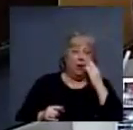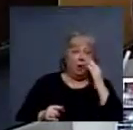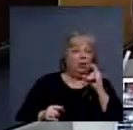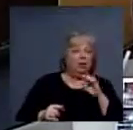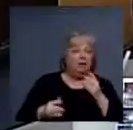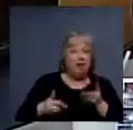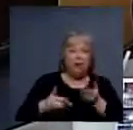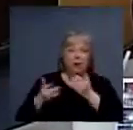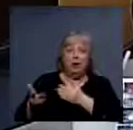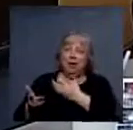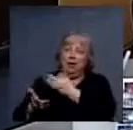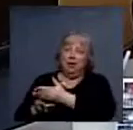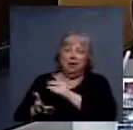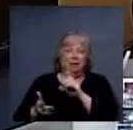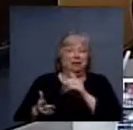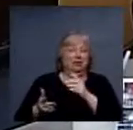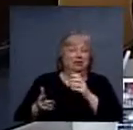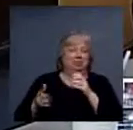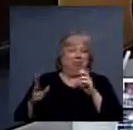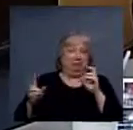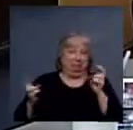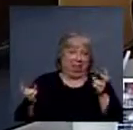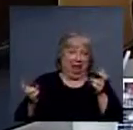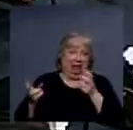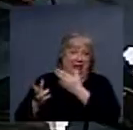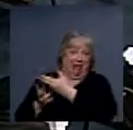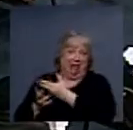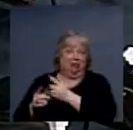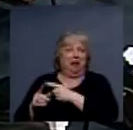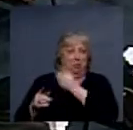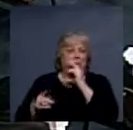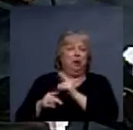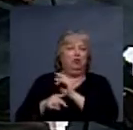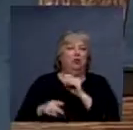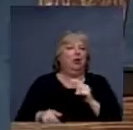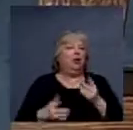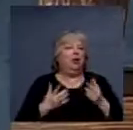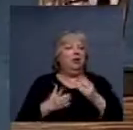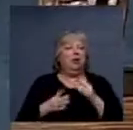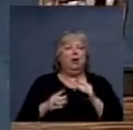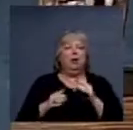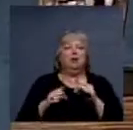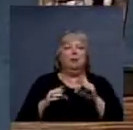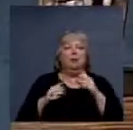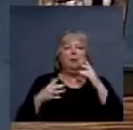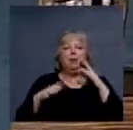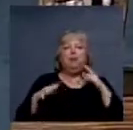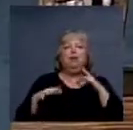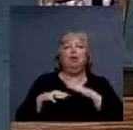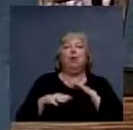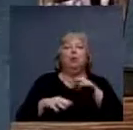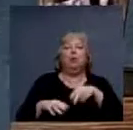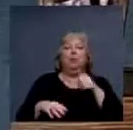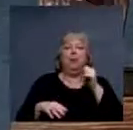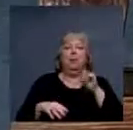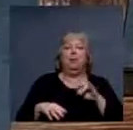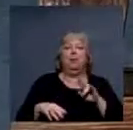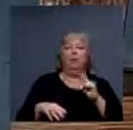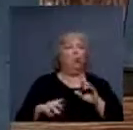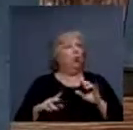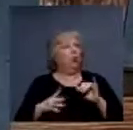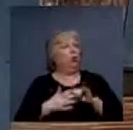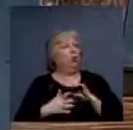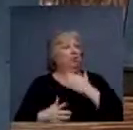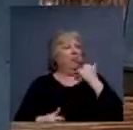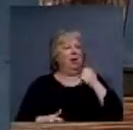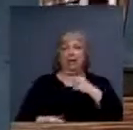he's probably going to use it, and that's going to help our situation. I bet you could even put it on your back porch. Oh, that's even better. And he